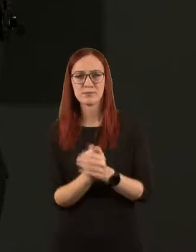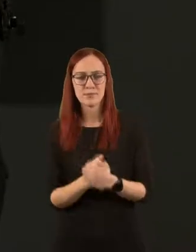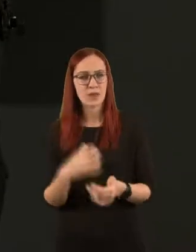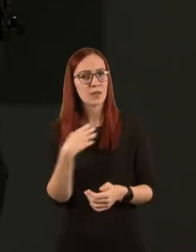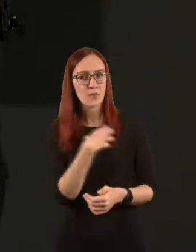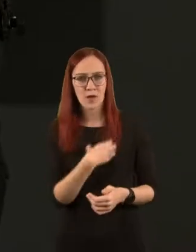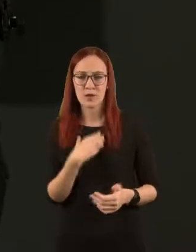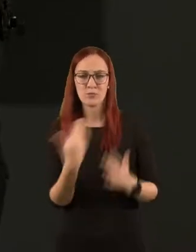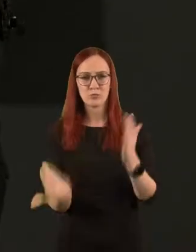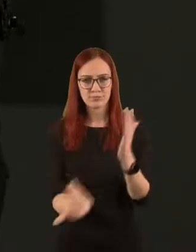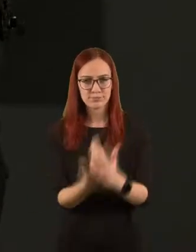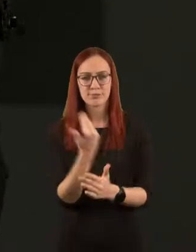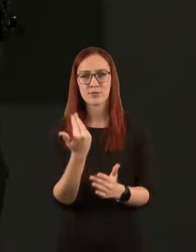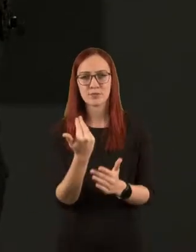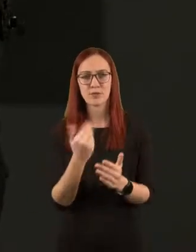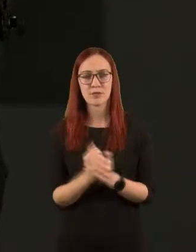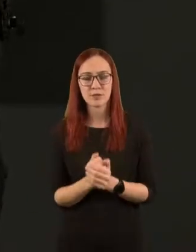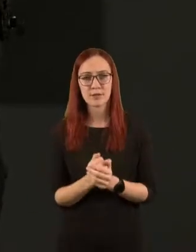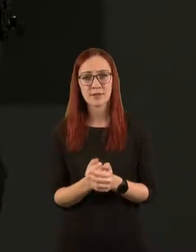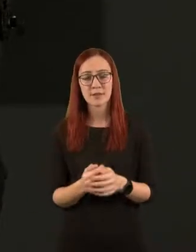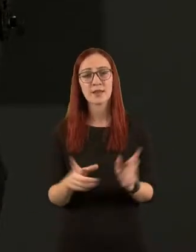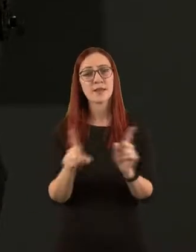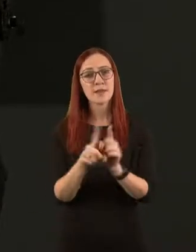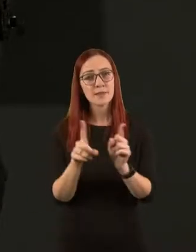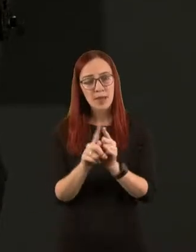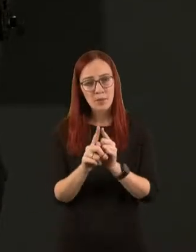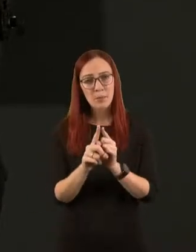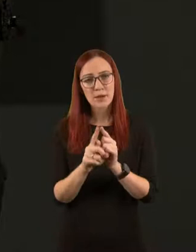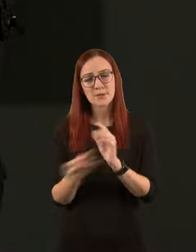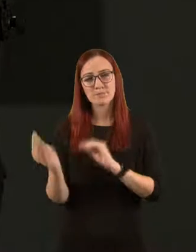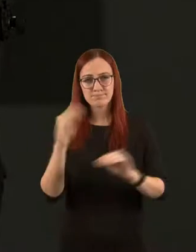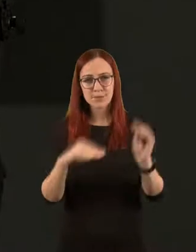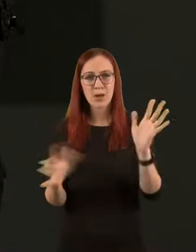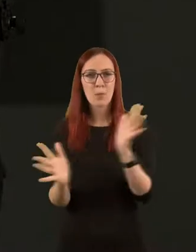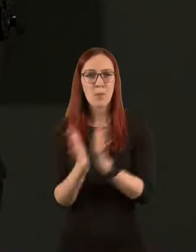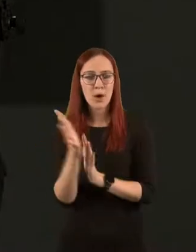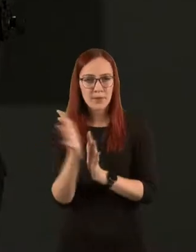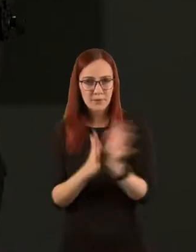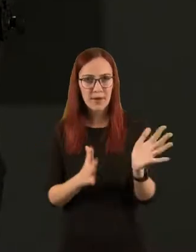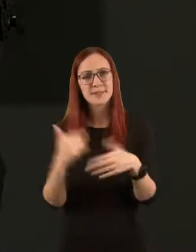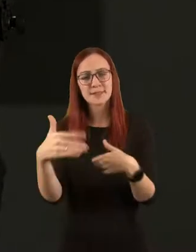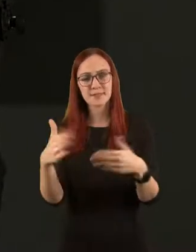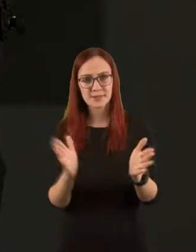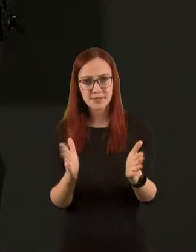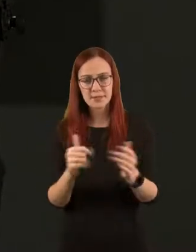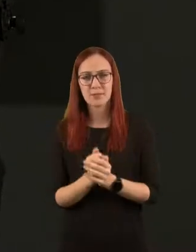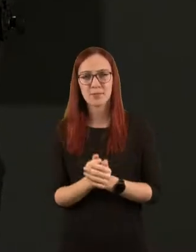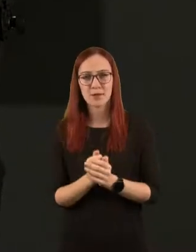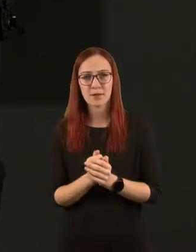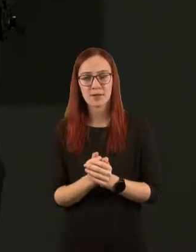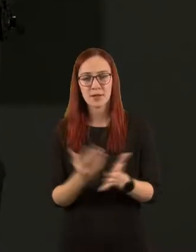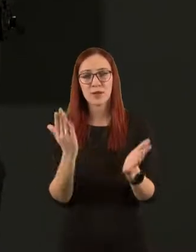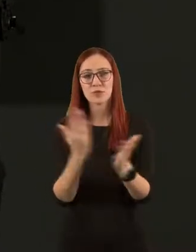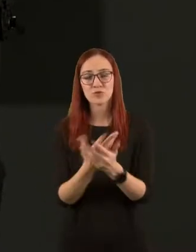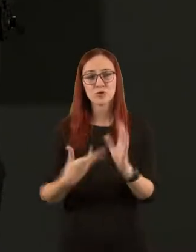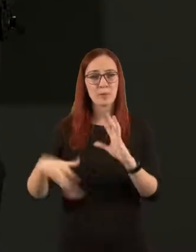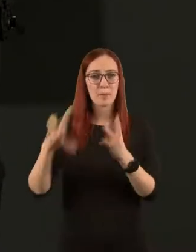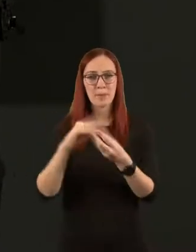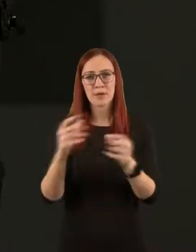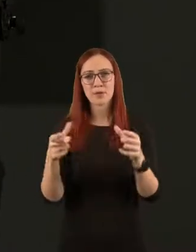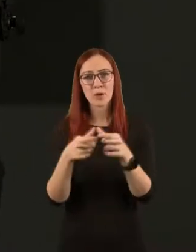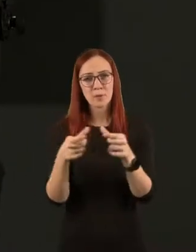old, and we are lagging behind the EU average. We need to renew this fleet, and we need to develop an incentive